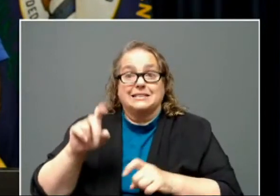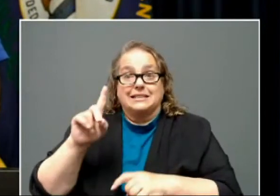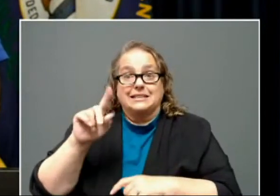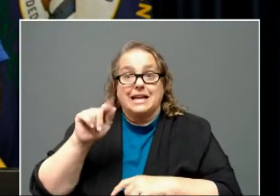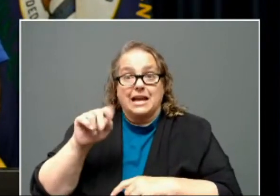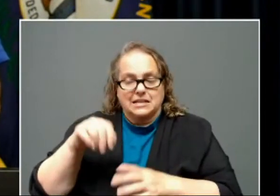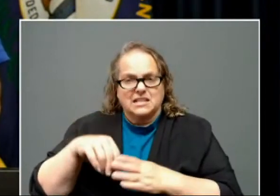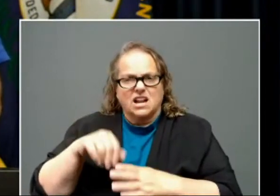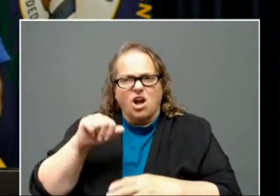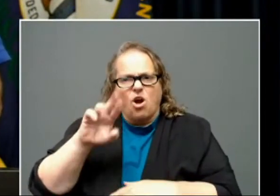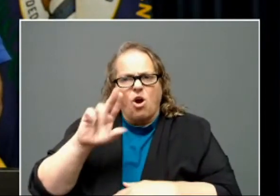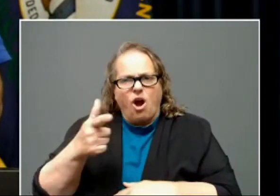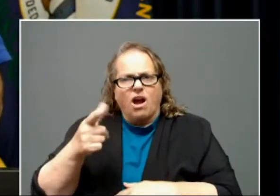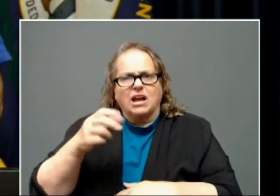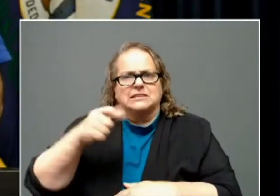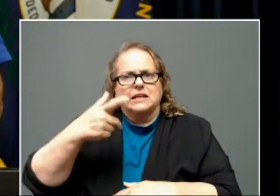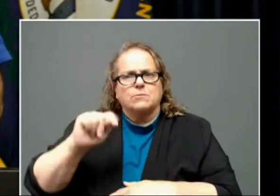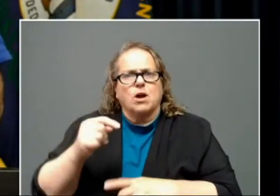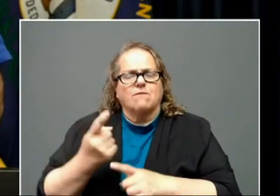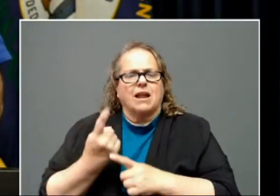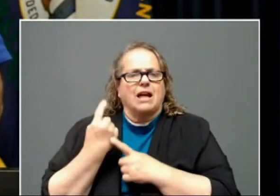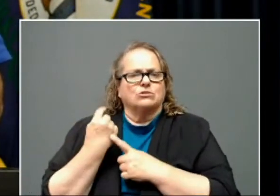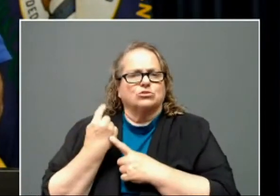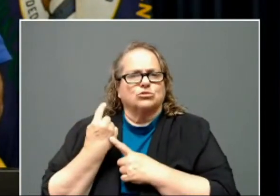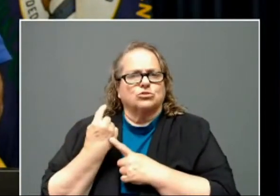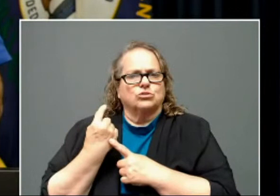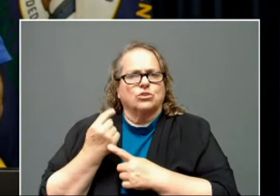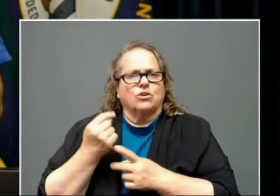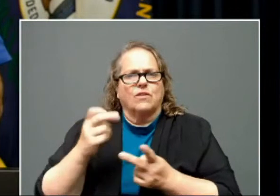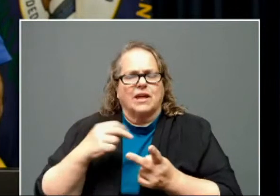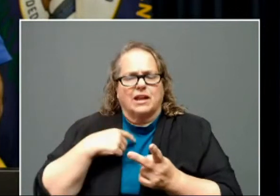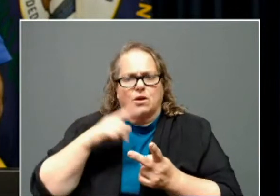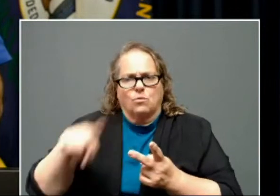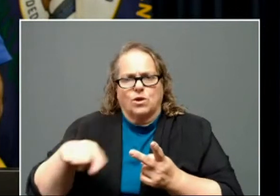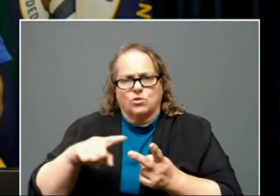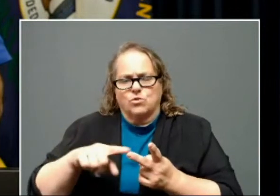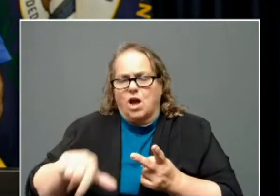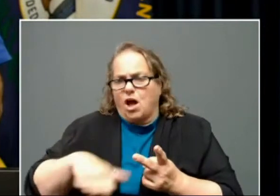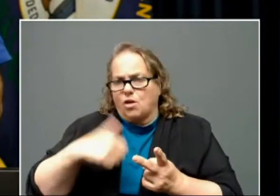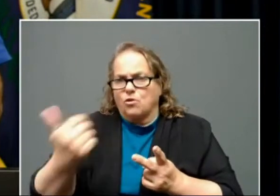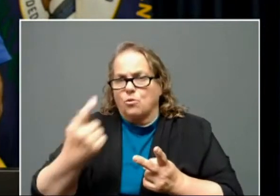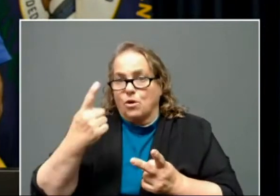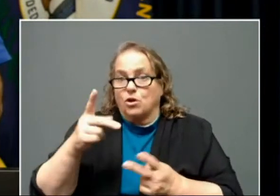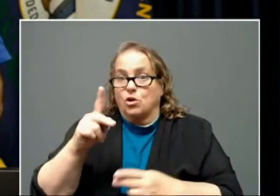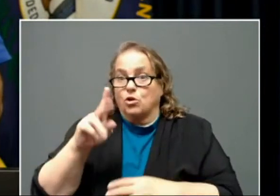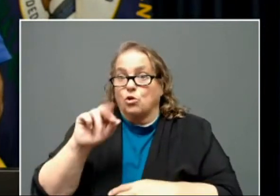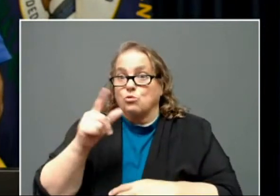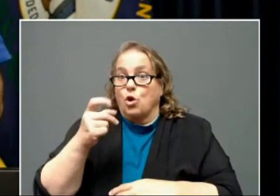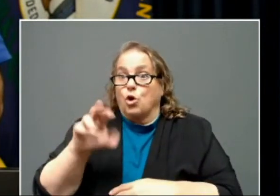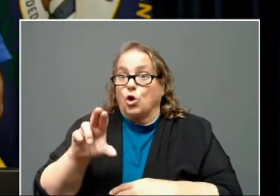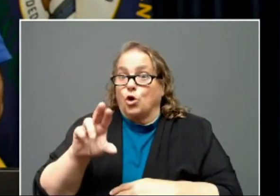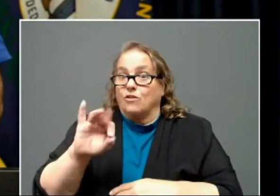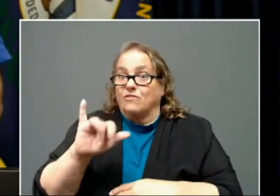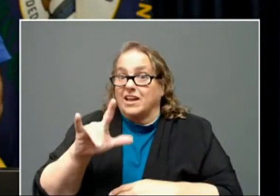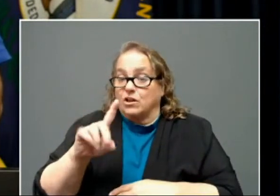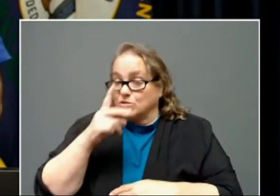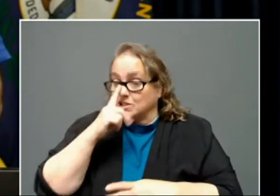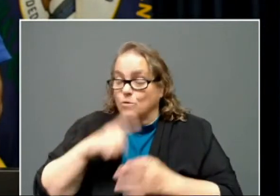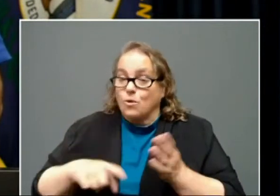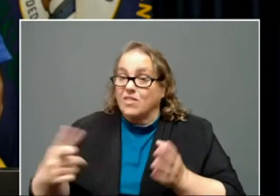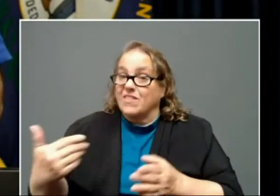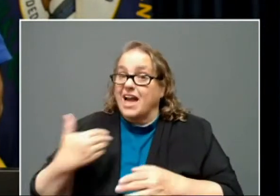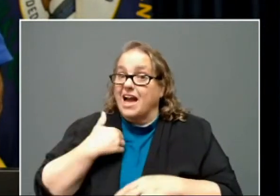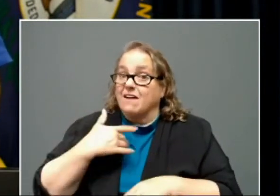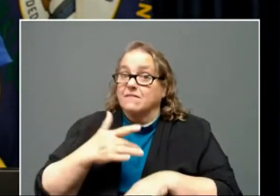of last year. And then I went to the one at Kroger Field to look at see what they had available. And when it said